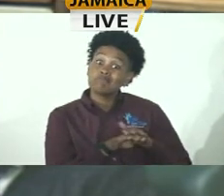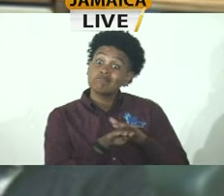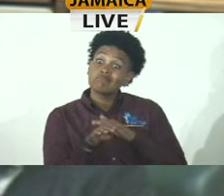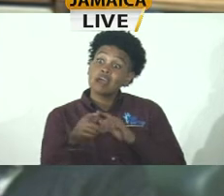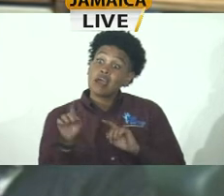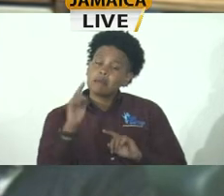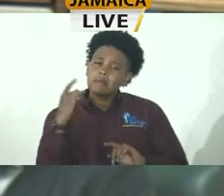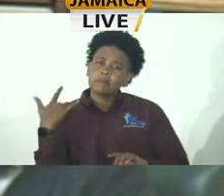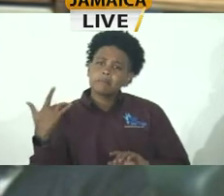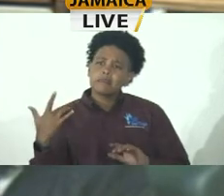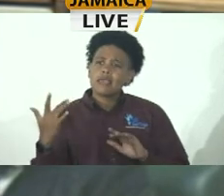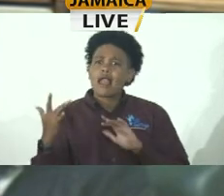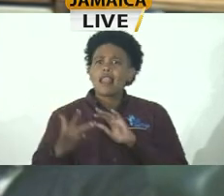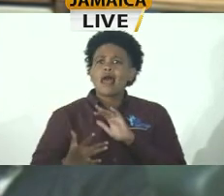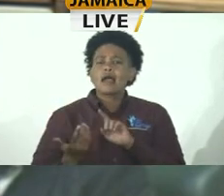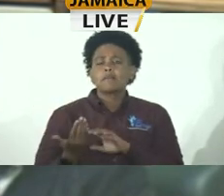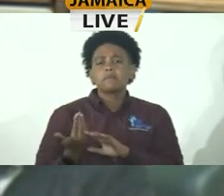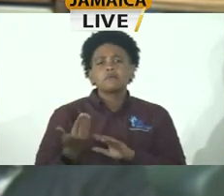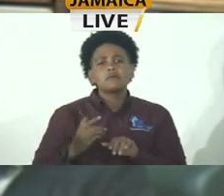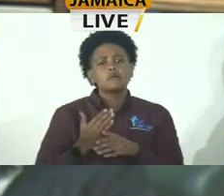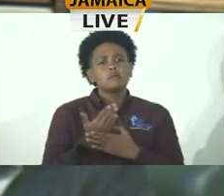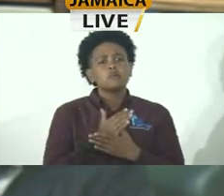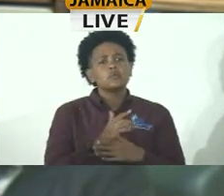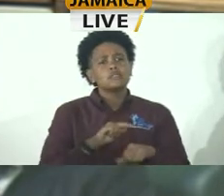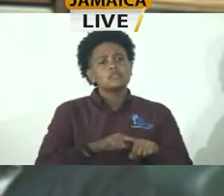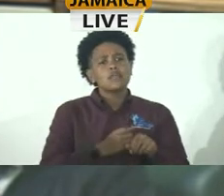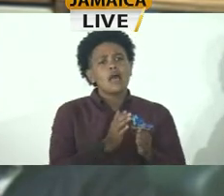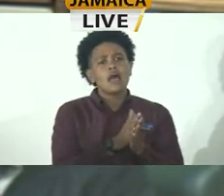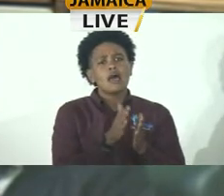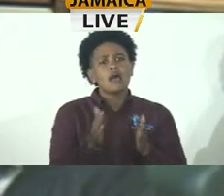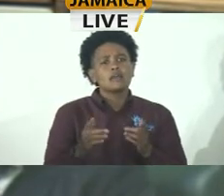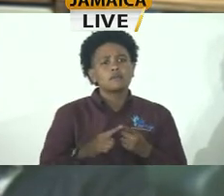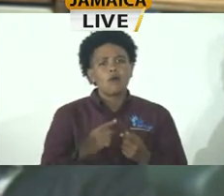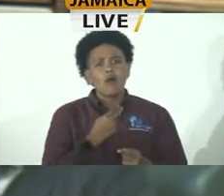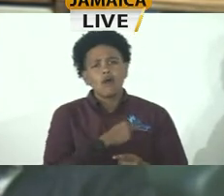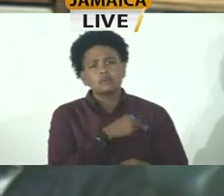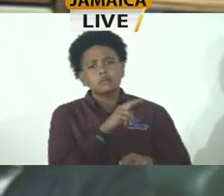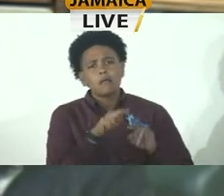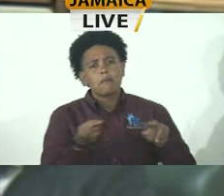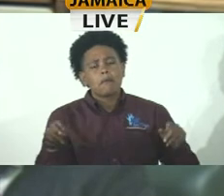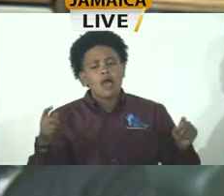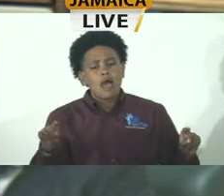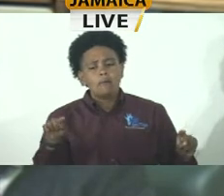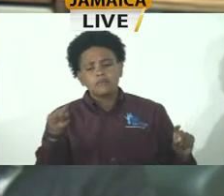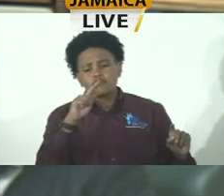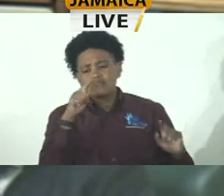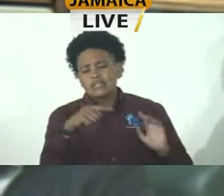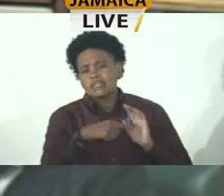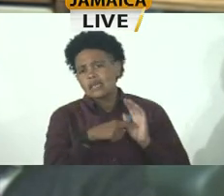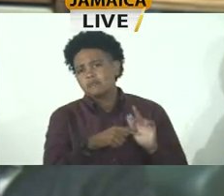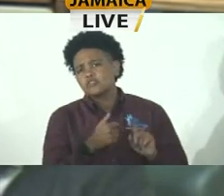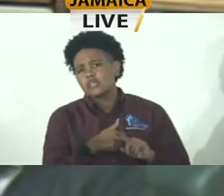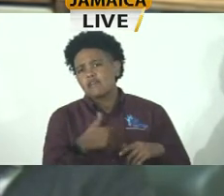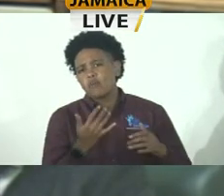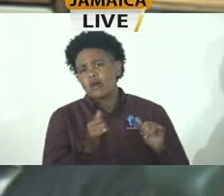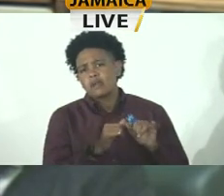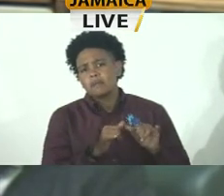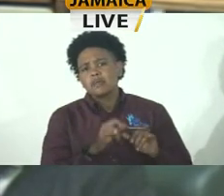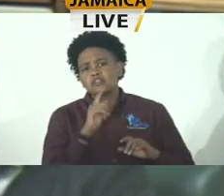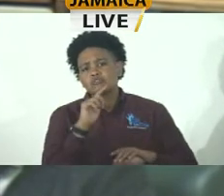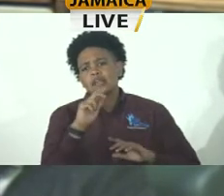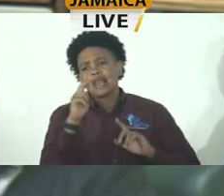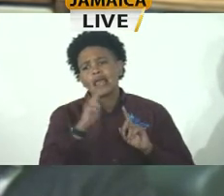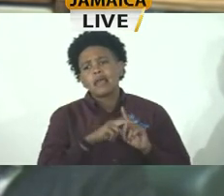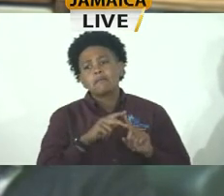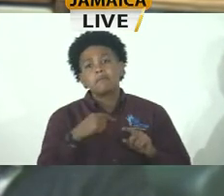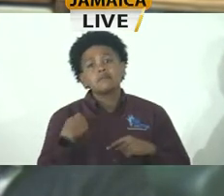lag between onset of symptoms and hospitalizations this demonstrates that the measures implemented since